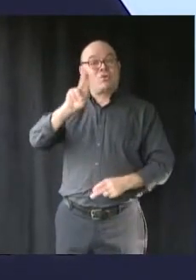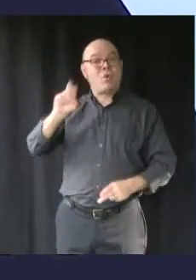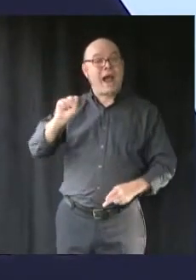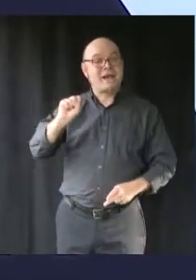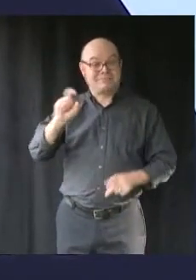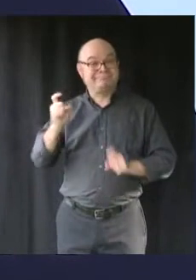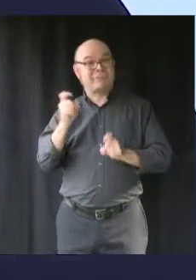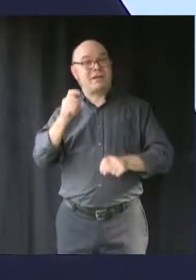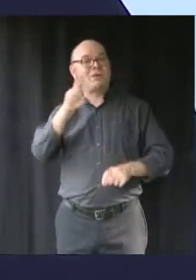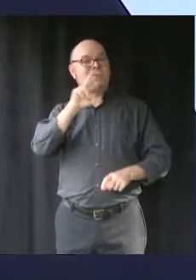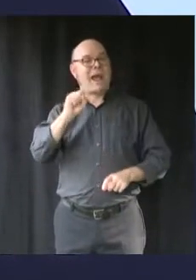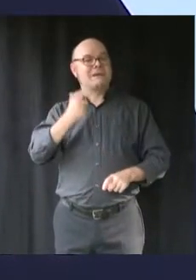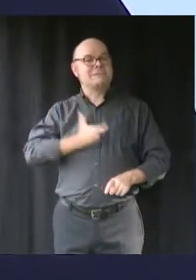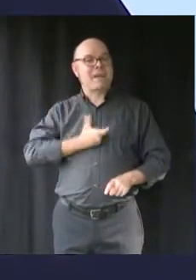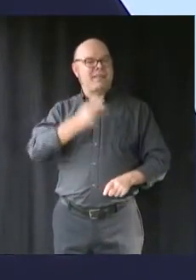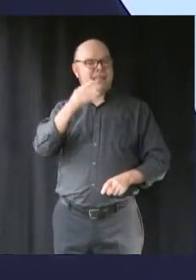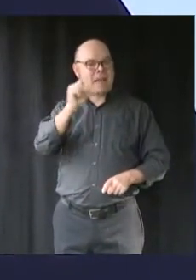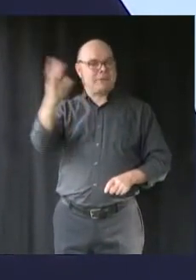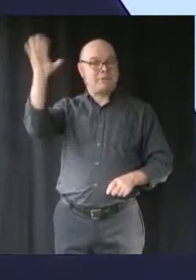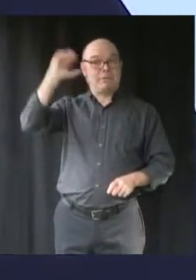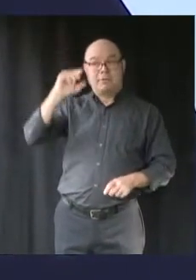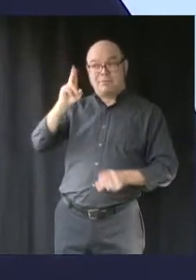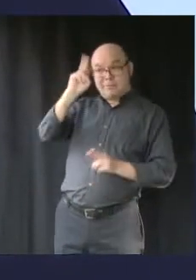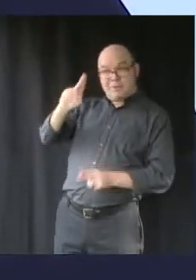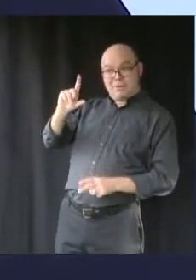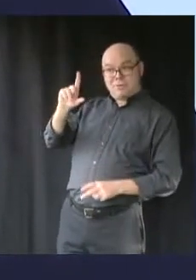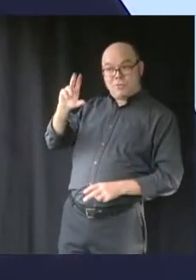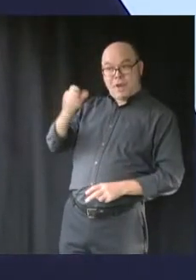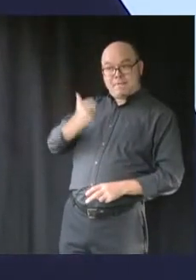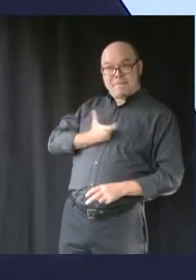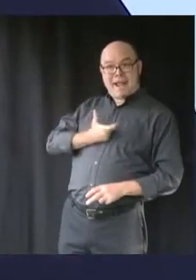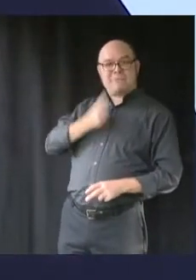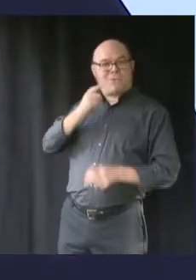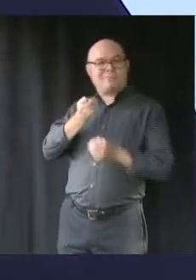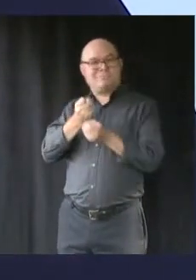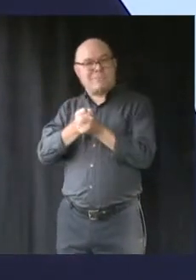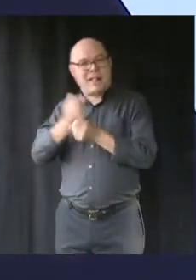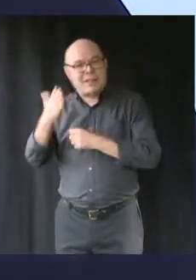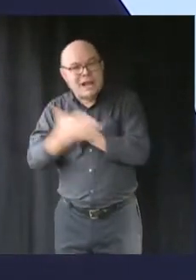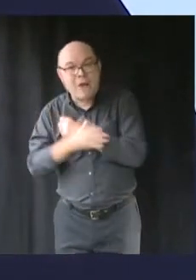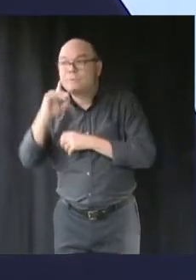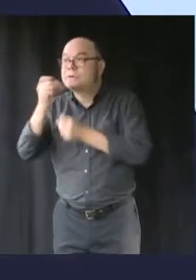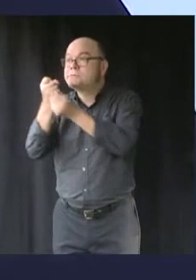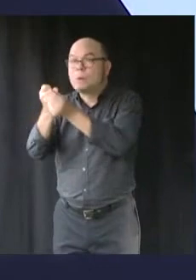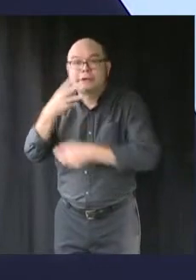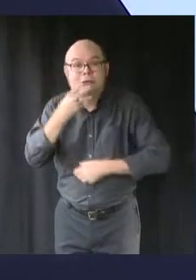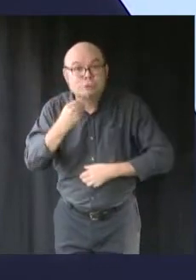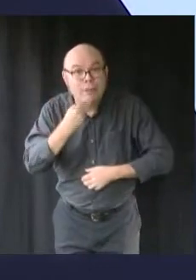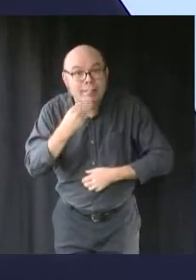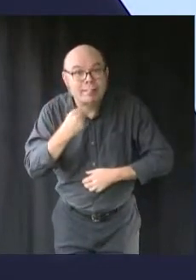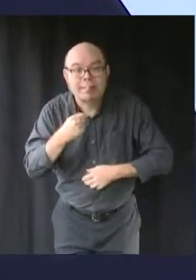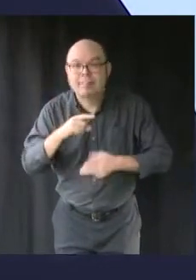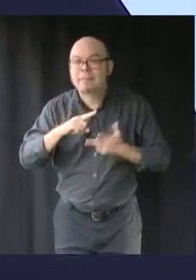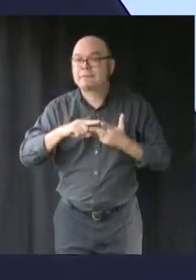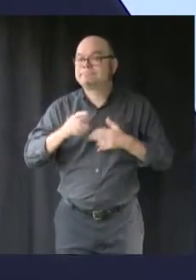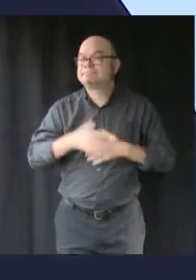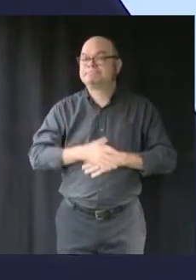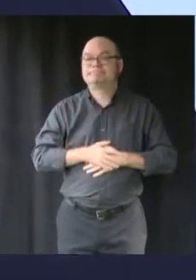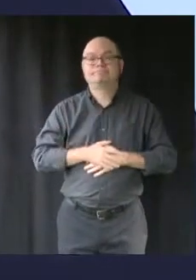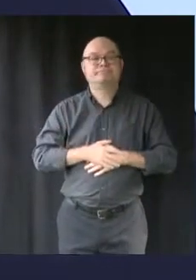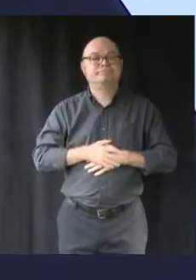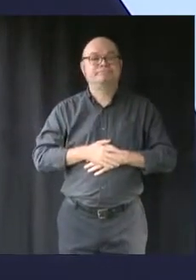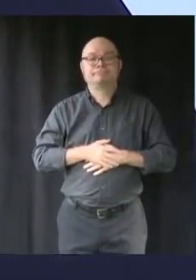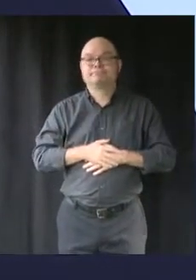nation of Israel throughout his years in the House and in the Senate. He famously called out the State Department for